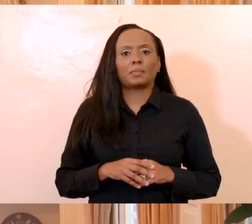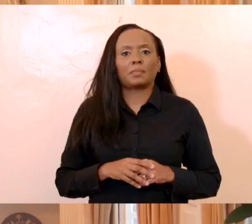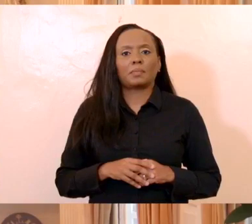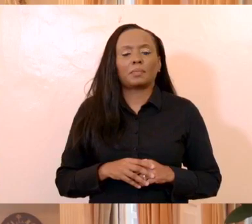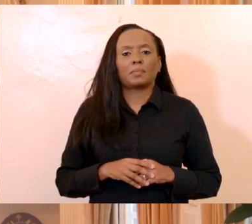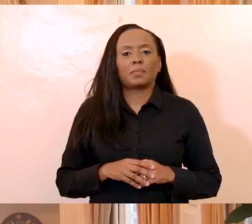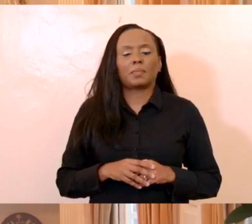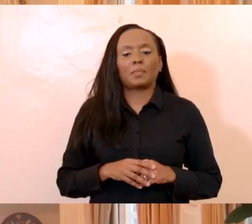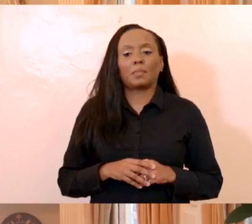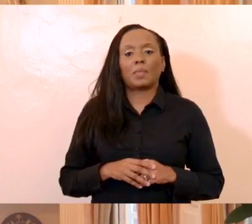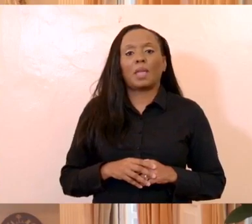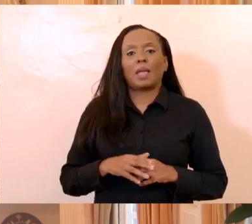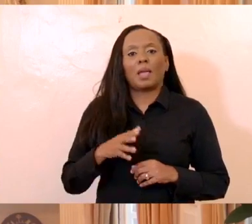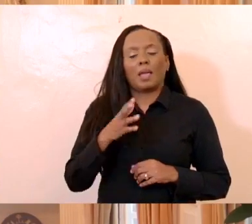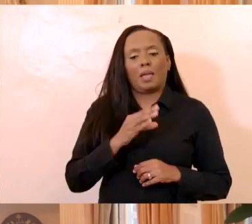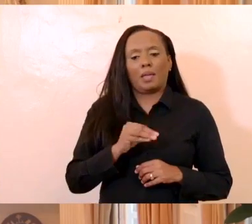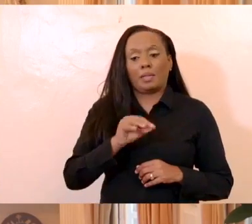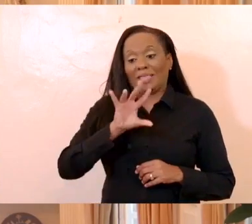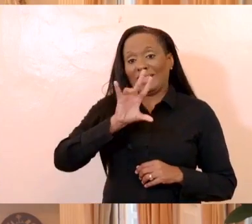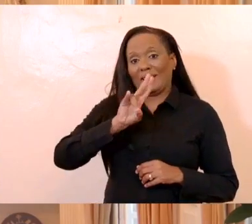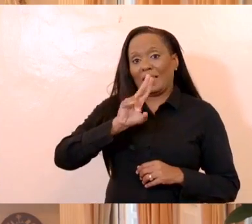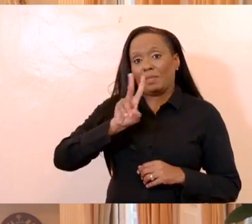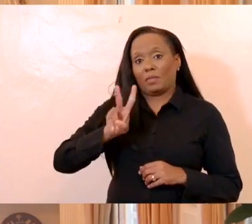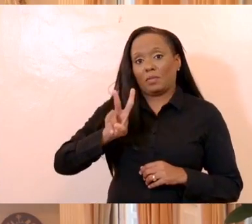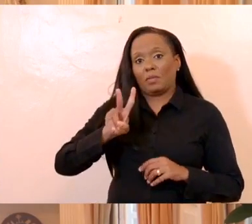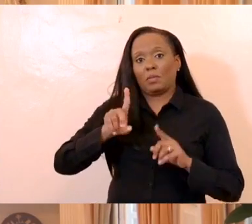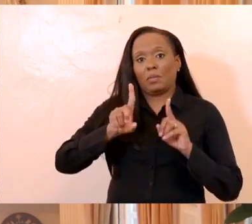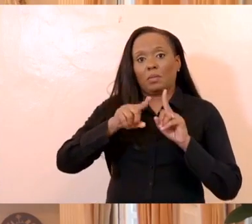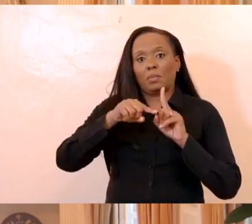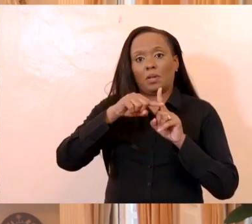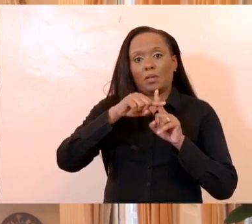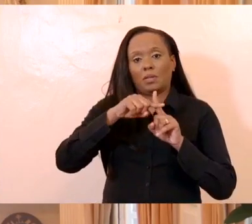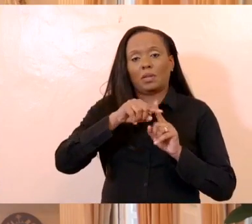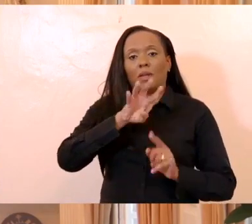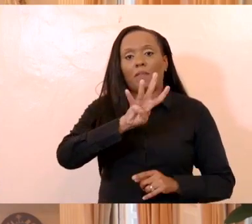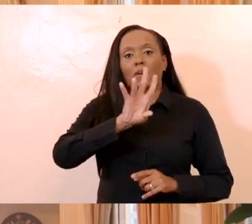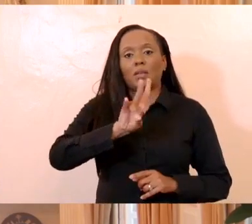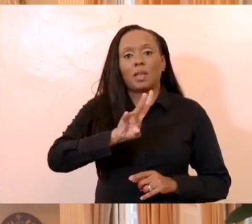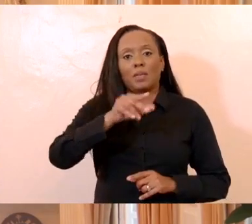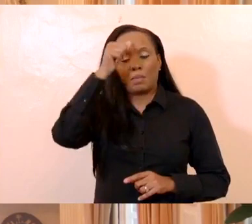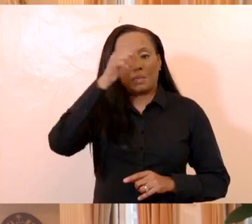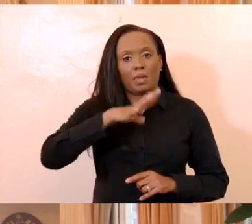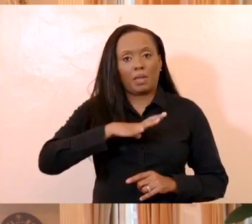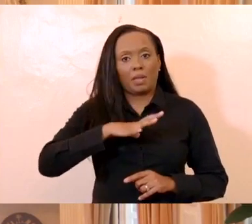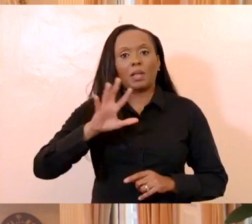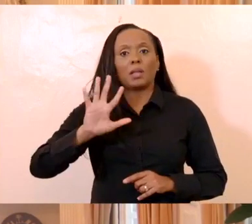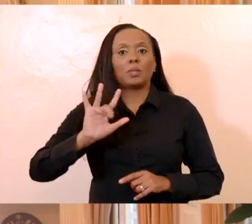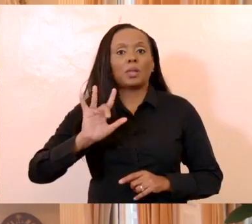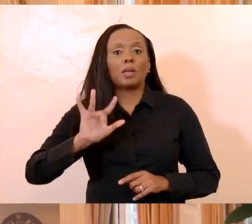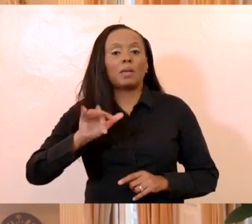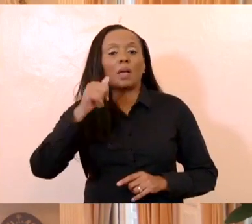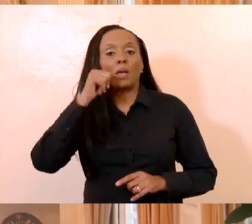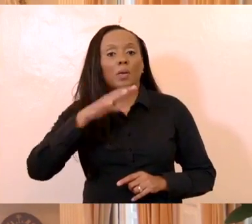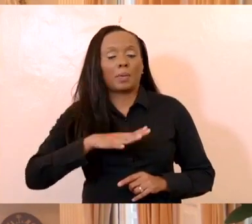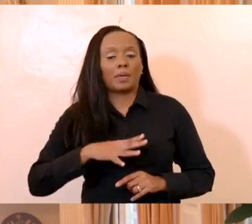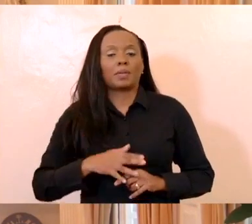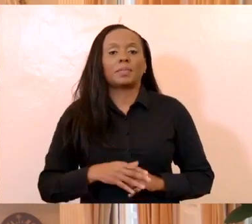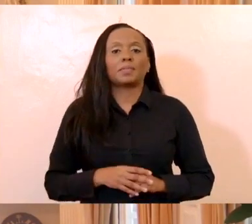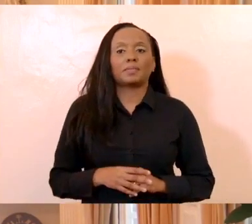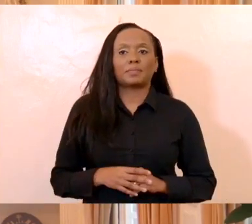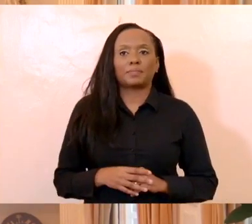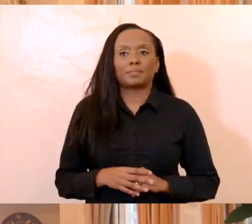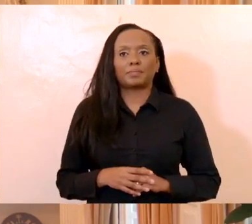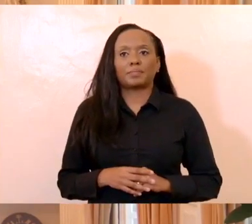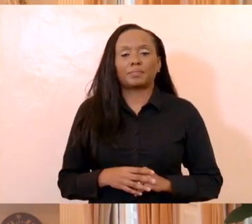72 positive cases, 47 male and 25 female. Of